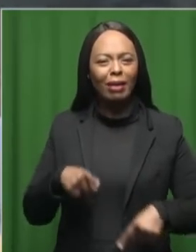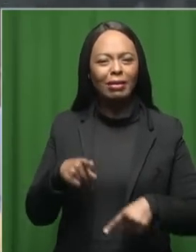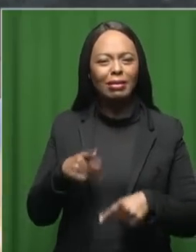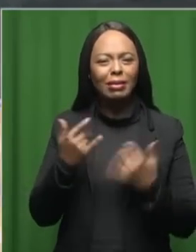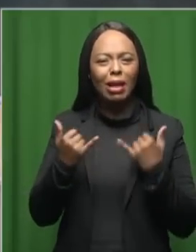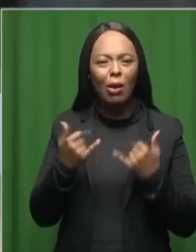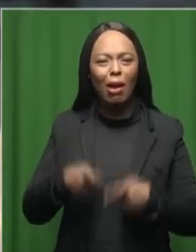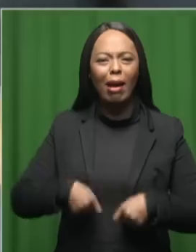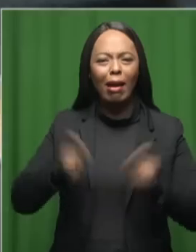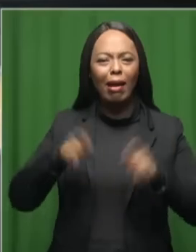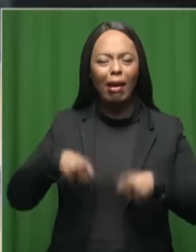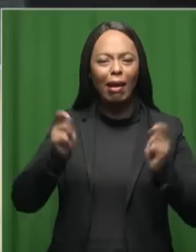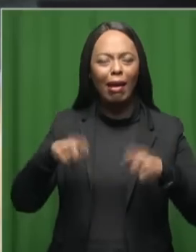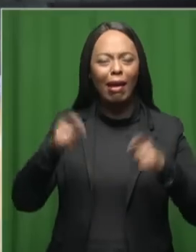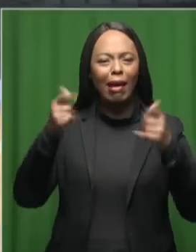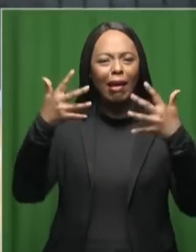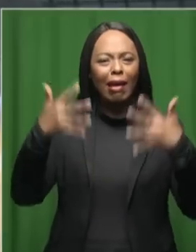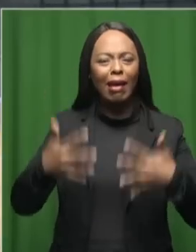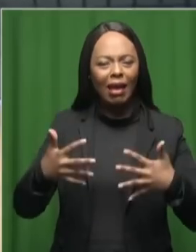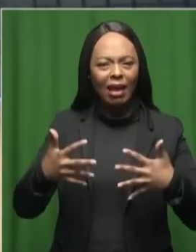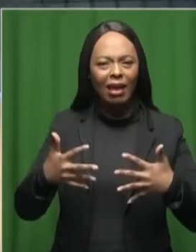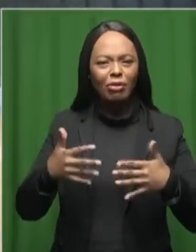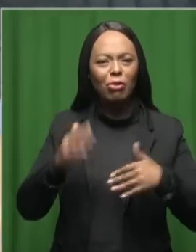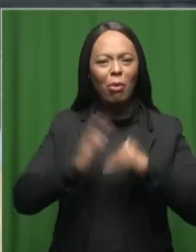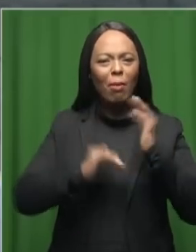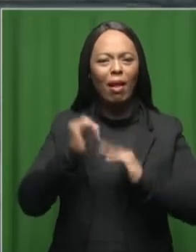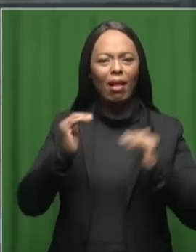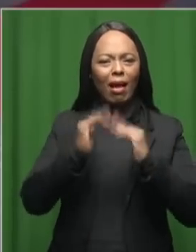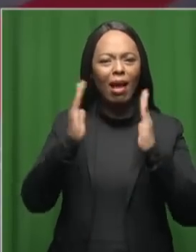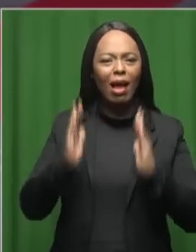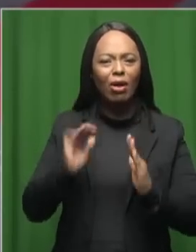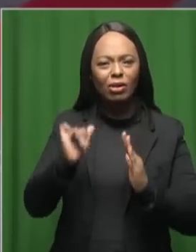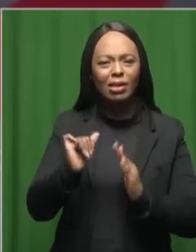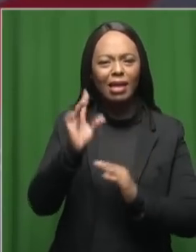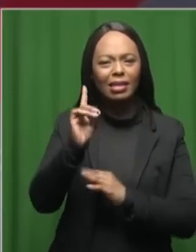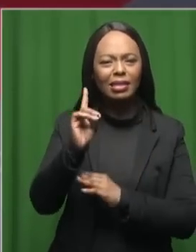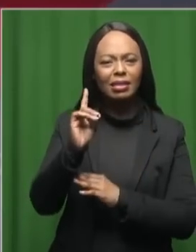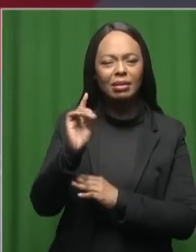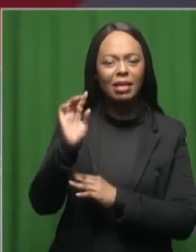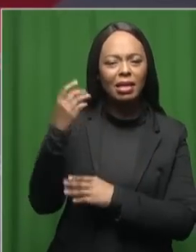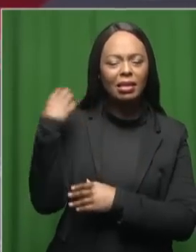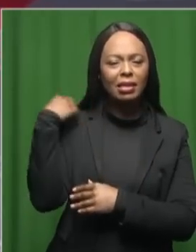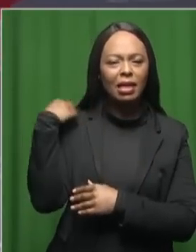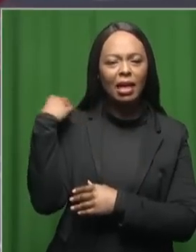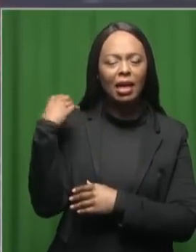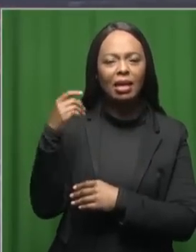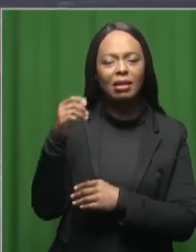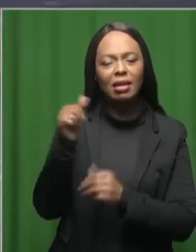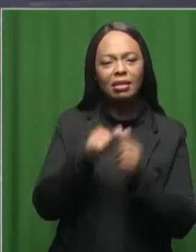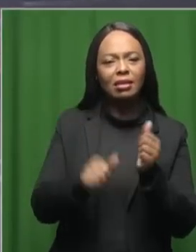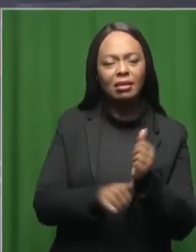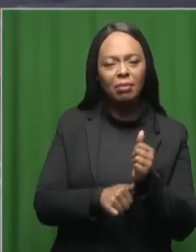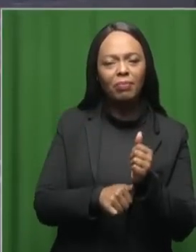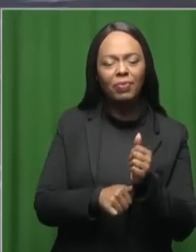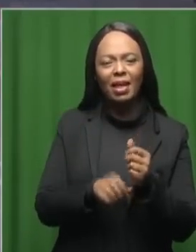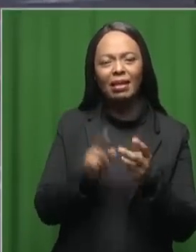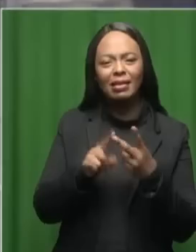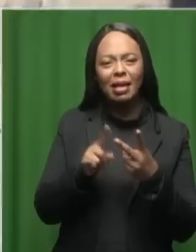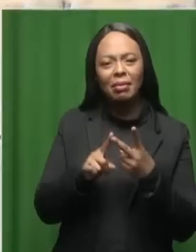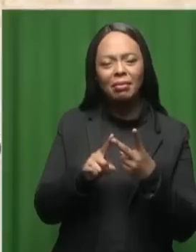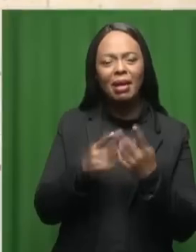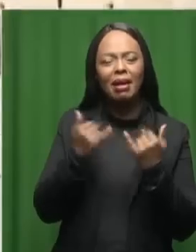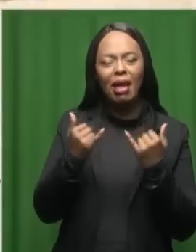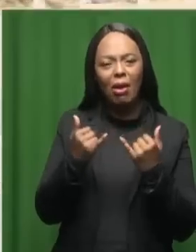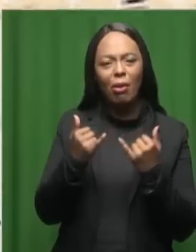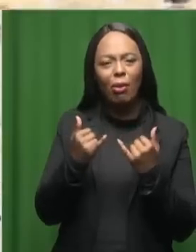procurement-related expenditure for the maintenance of houses occupied by public representatives. Now, the Democratic Alliance says it will be submitting a